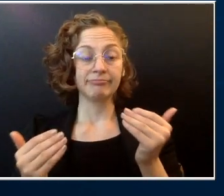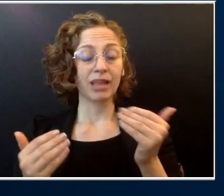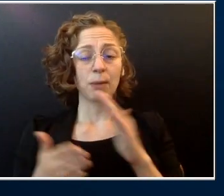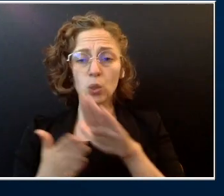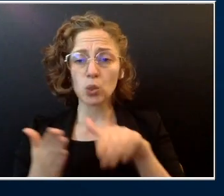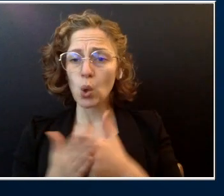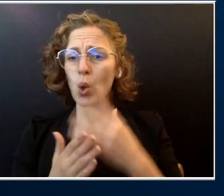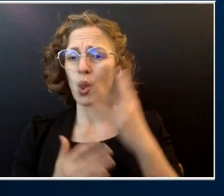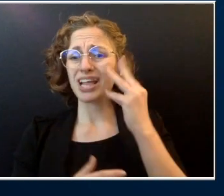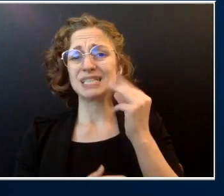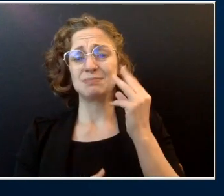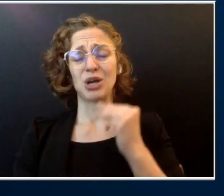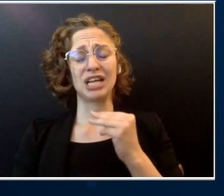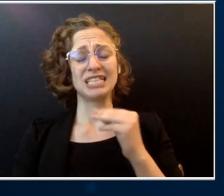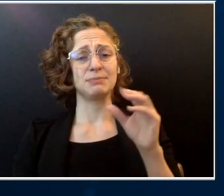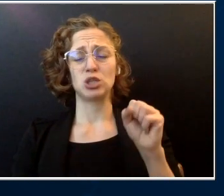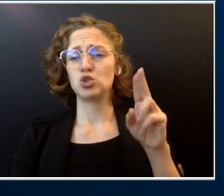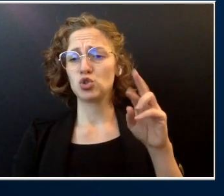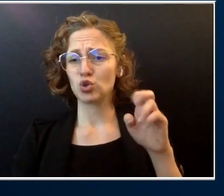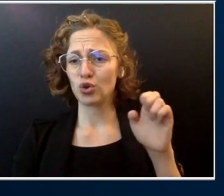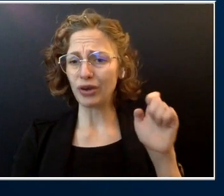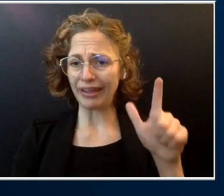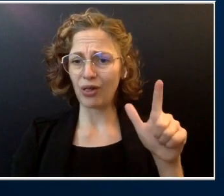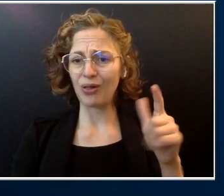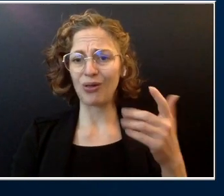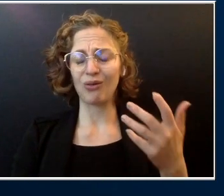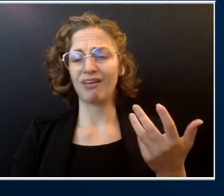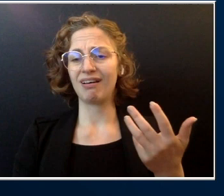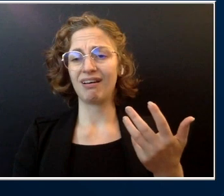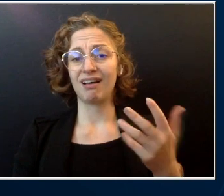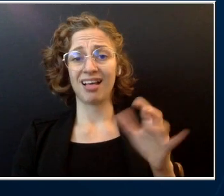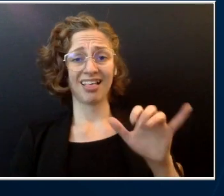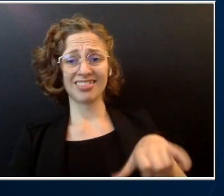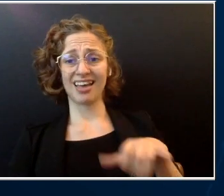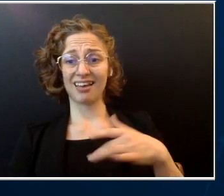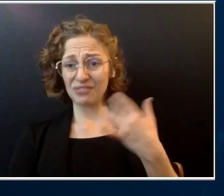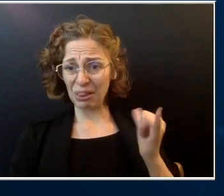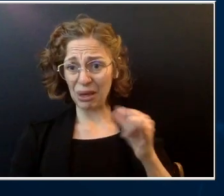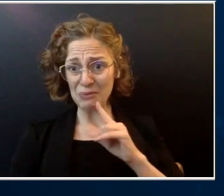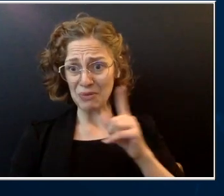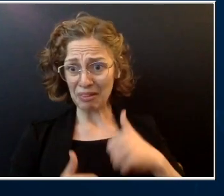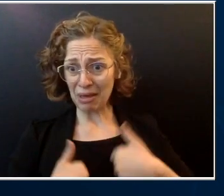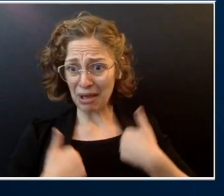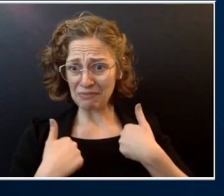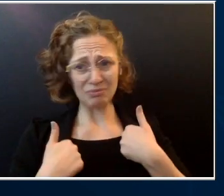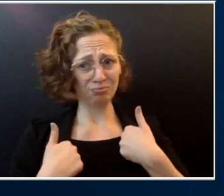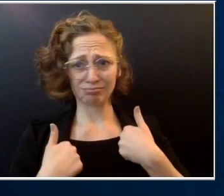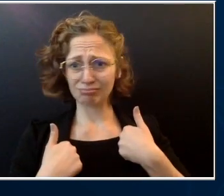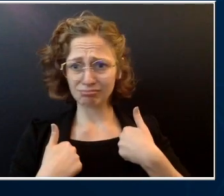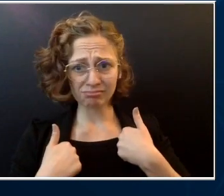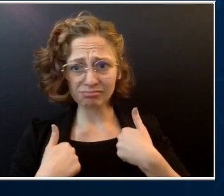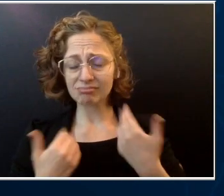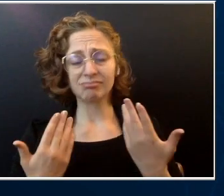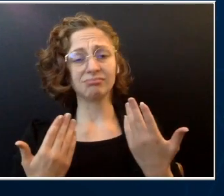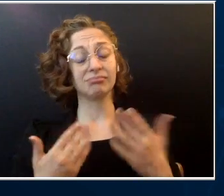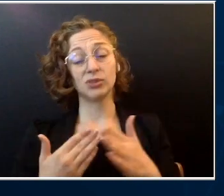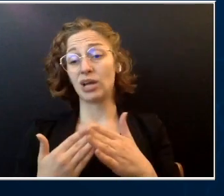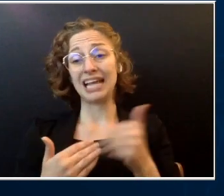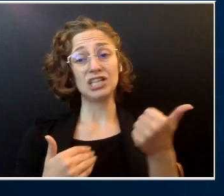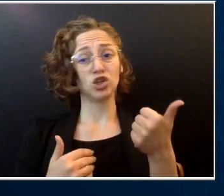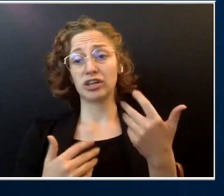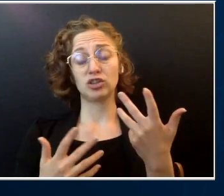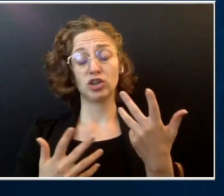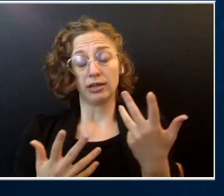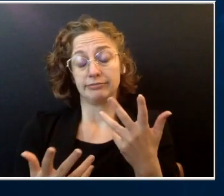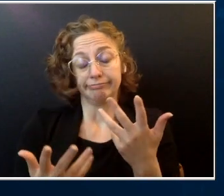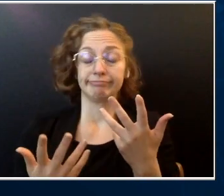thing that, didn't feel like real life, so it was almost just easier to kind of go with the flow. And at